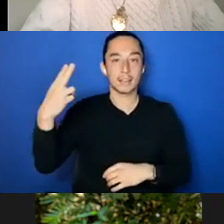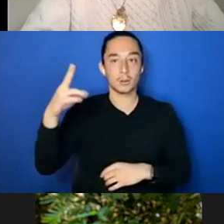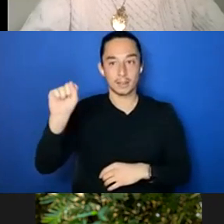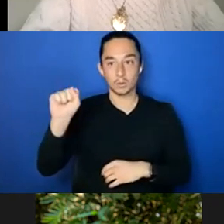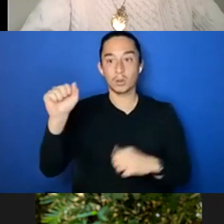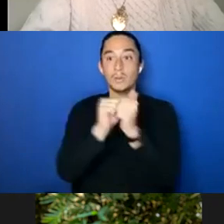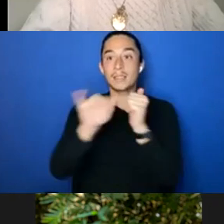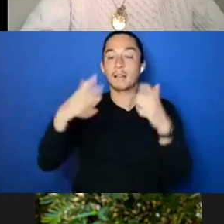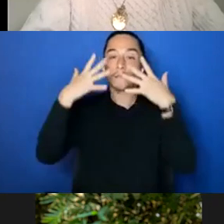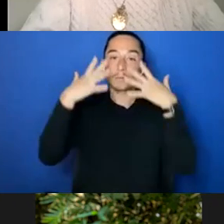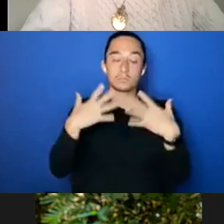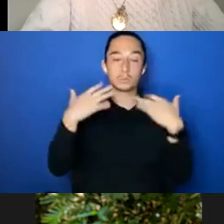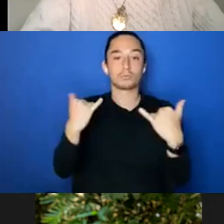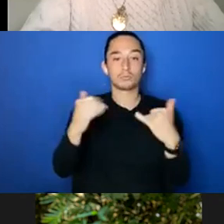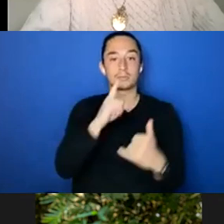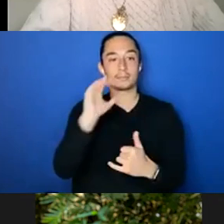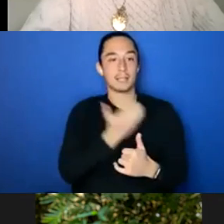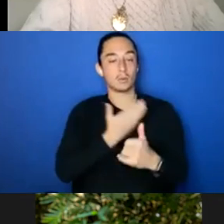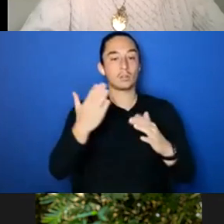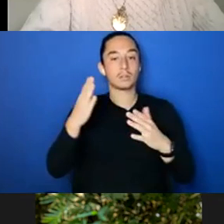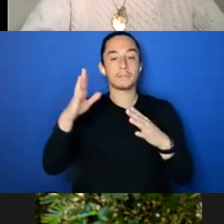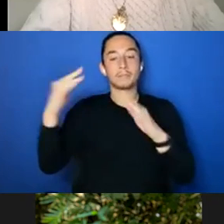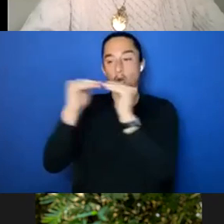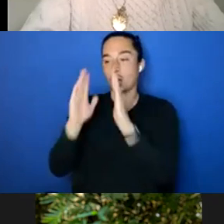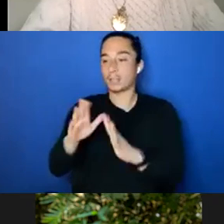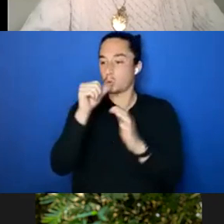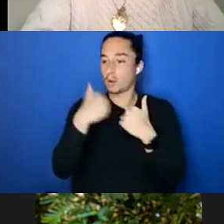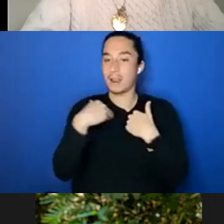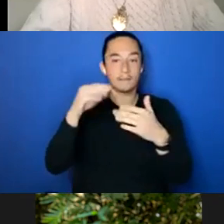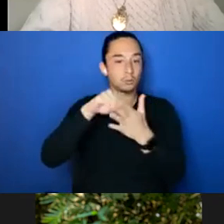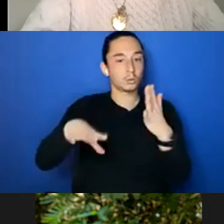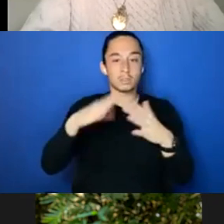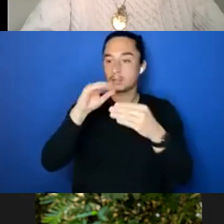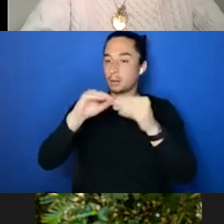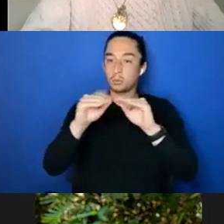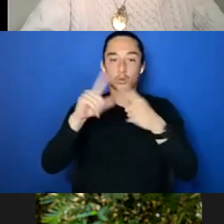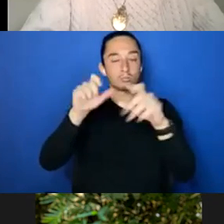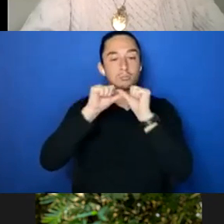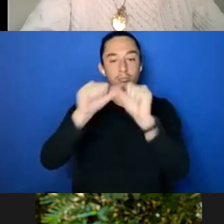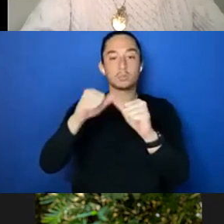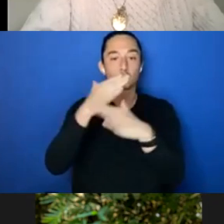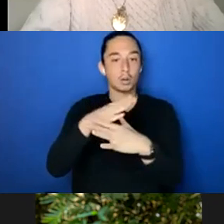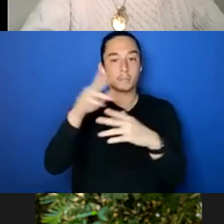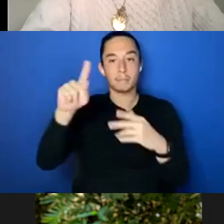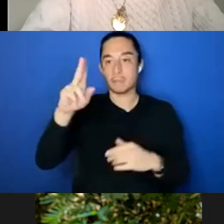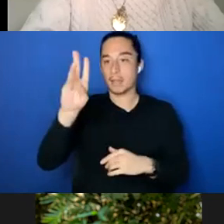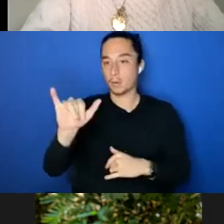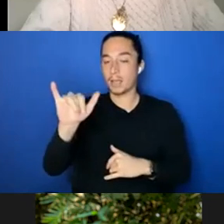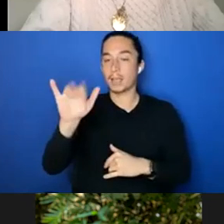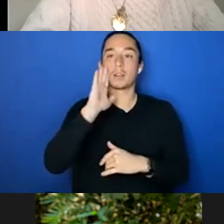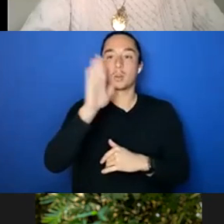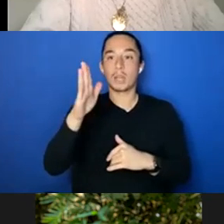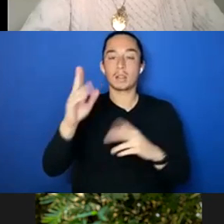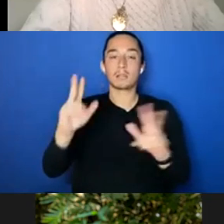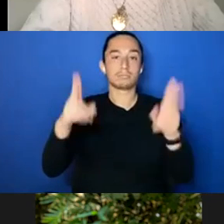unfortunately, the current reality is that our colleagues at San Diego High do not have the student numbers to sustain a German pathway and will be sunsetting the program as